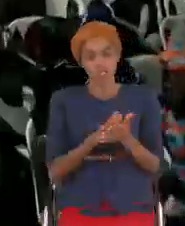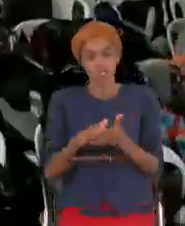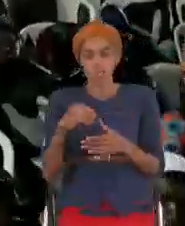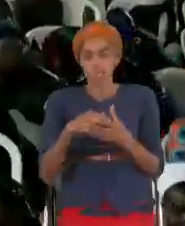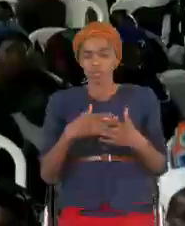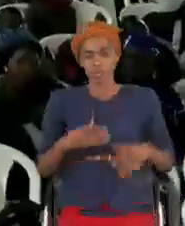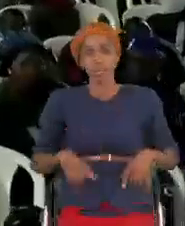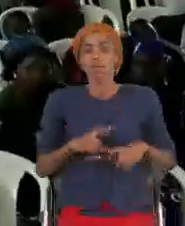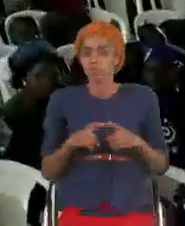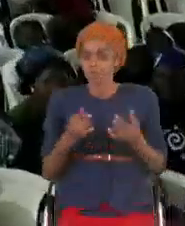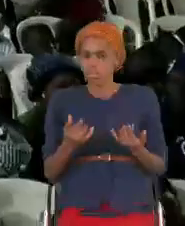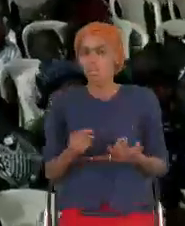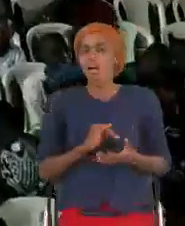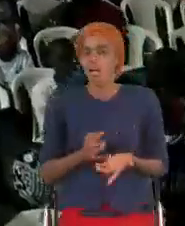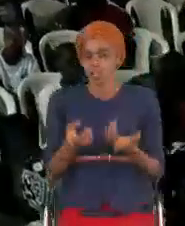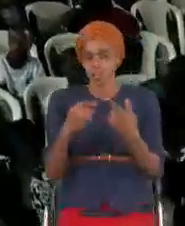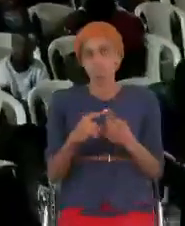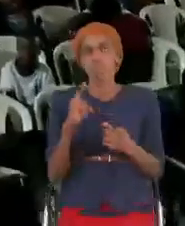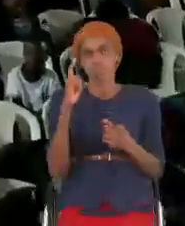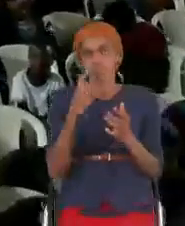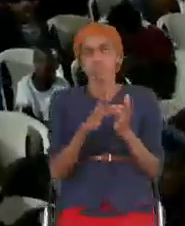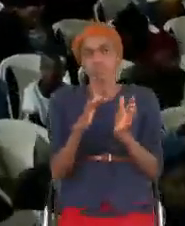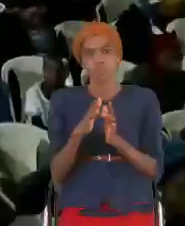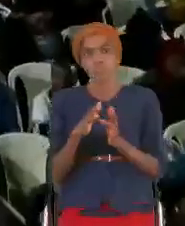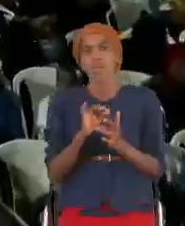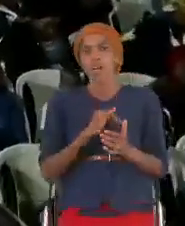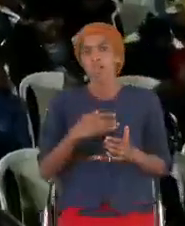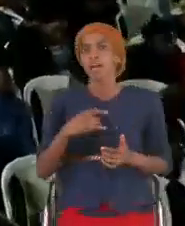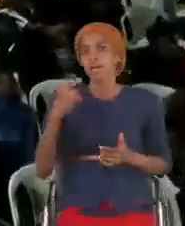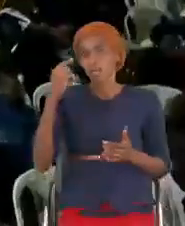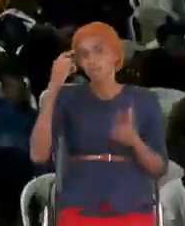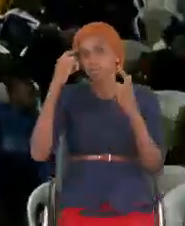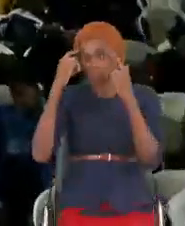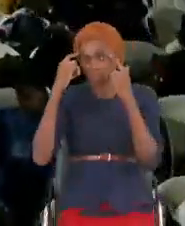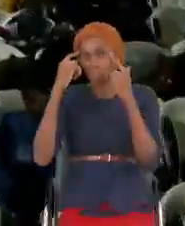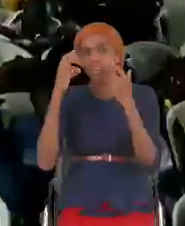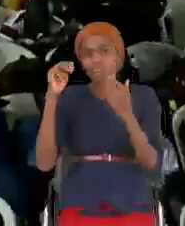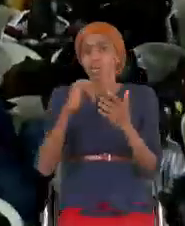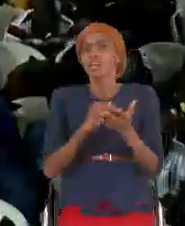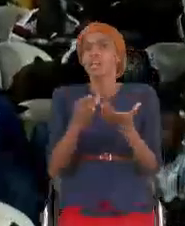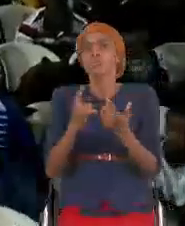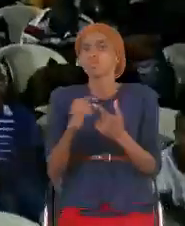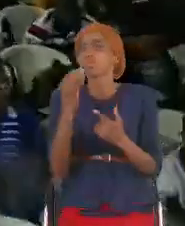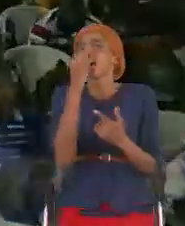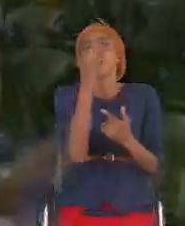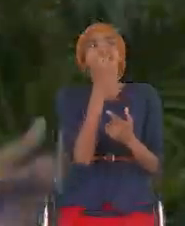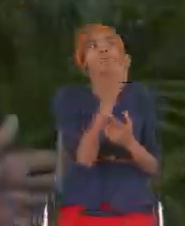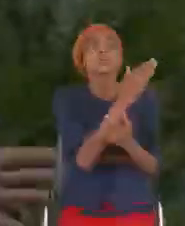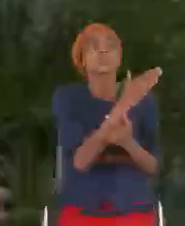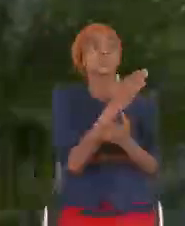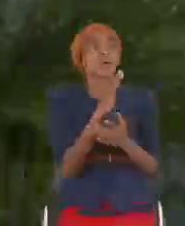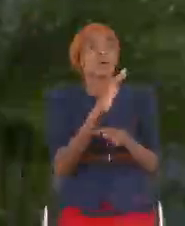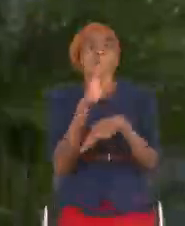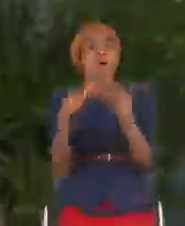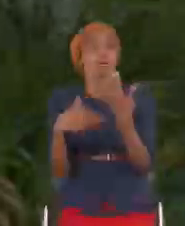now I come to Christ and I've considered it. I want to abandon all those things of the